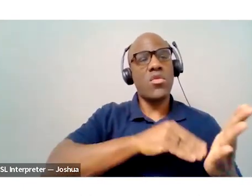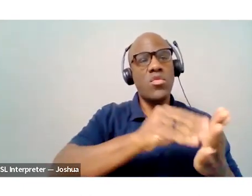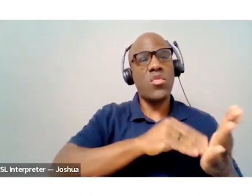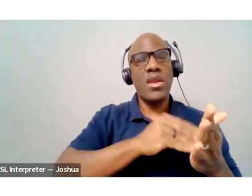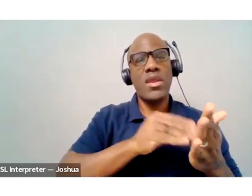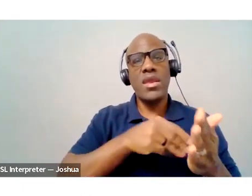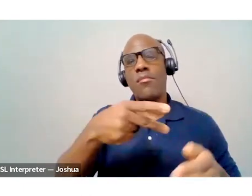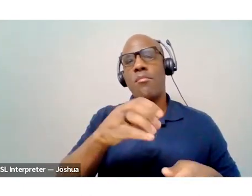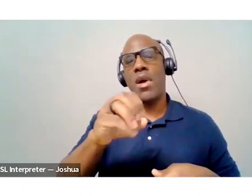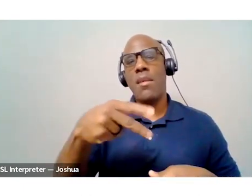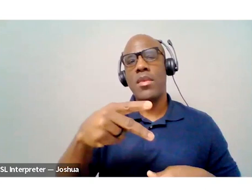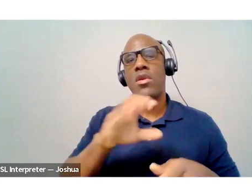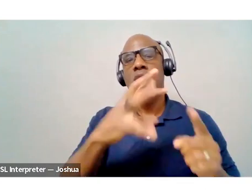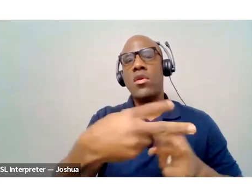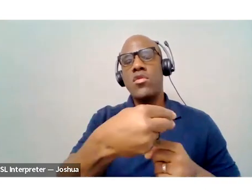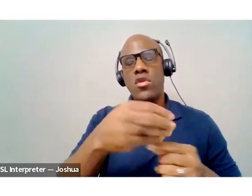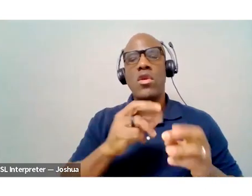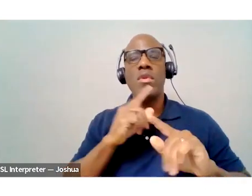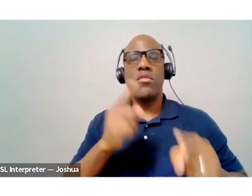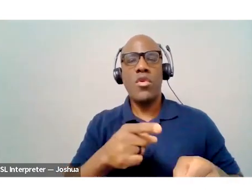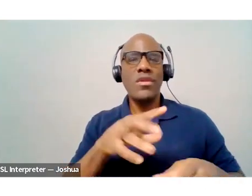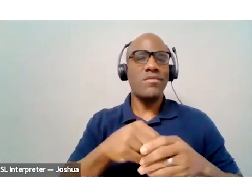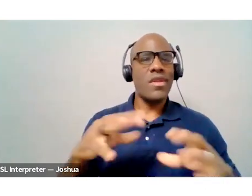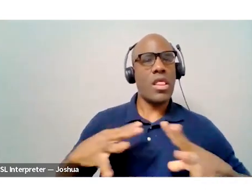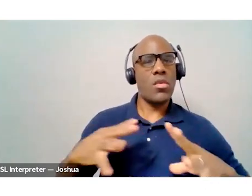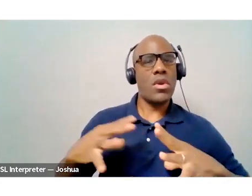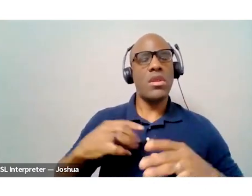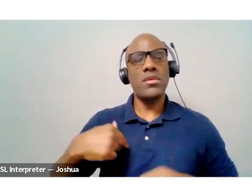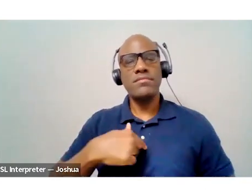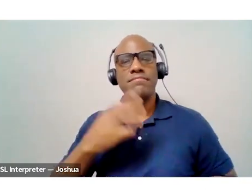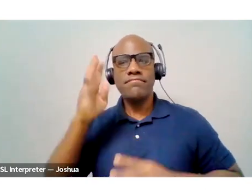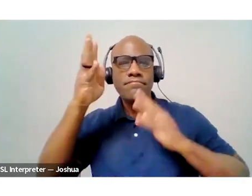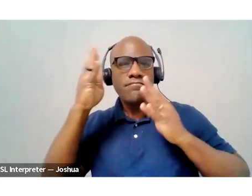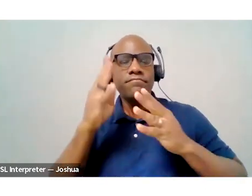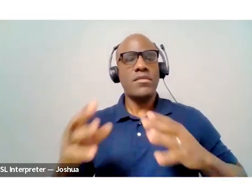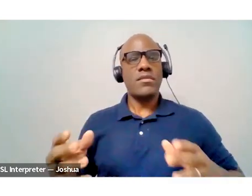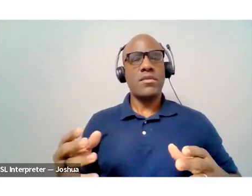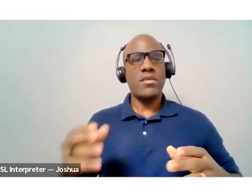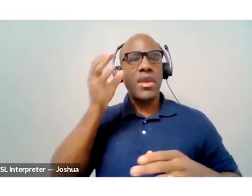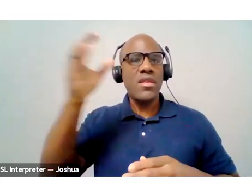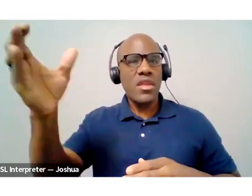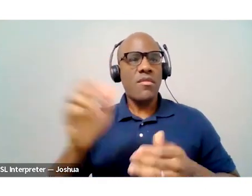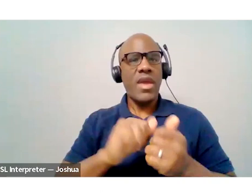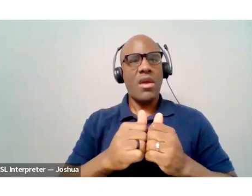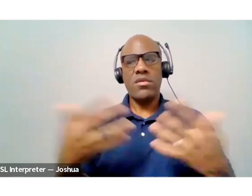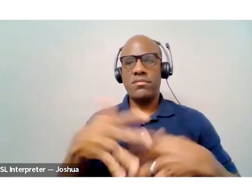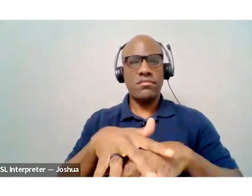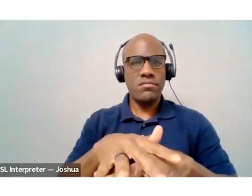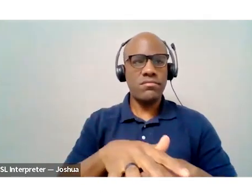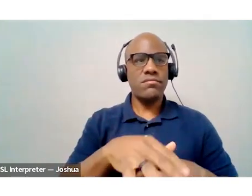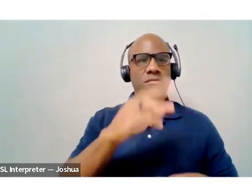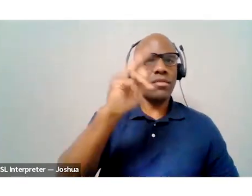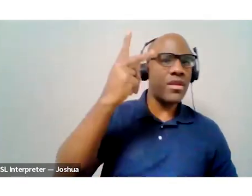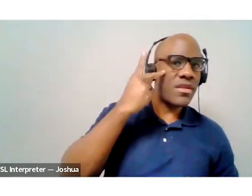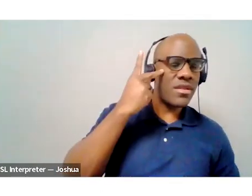100 years of representing Muslims on TV and film, and came up with this concept of triangulating politics, pop culture, and